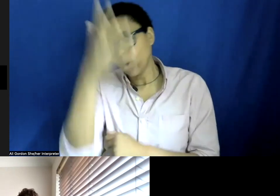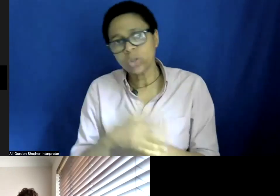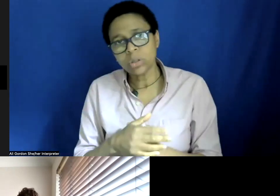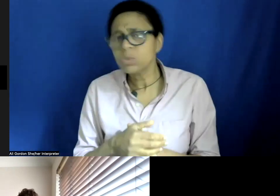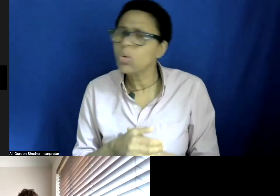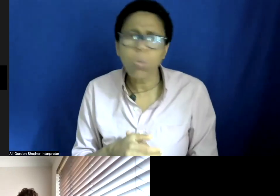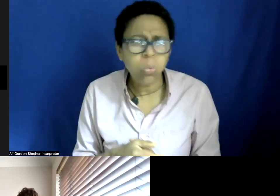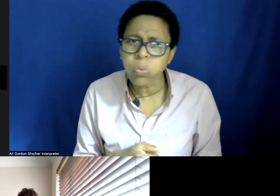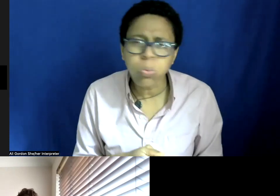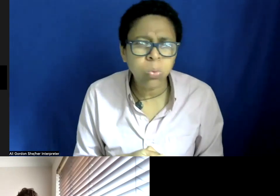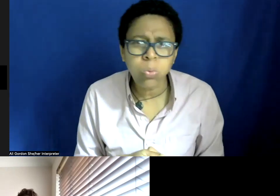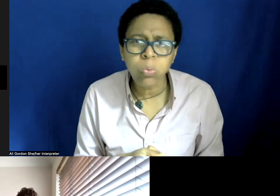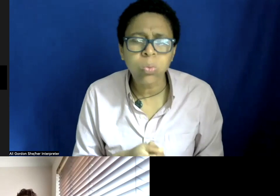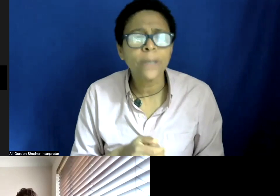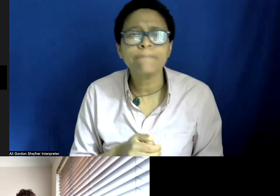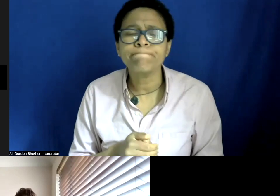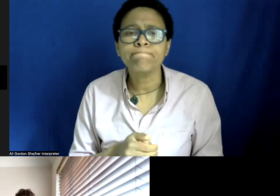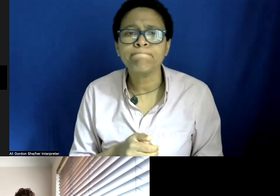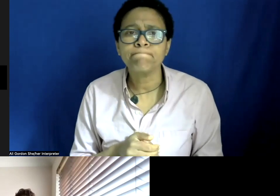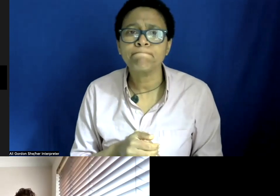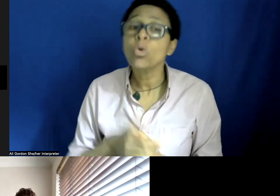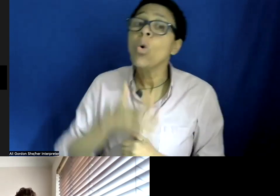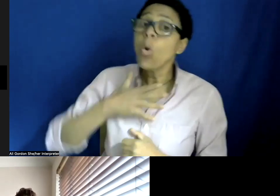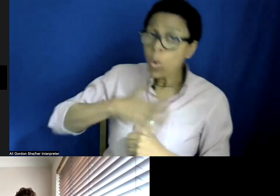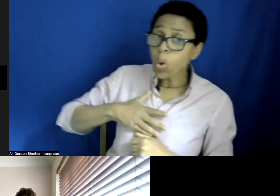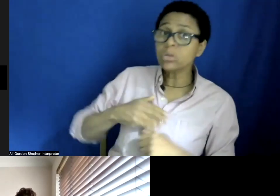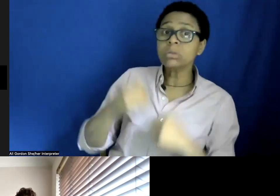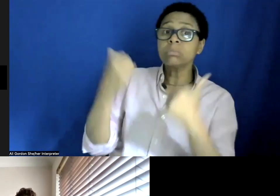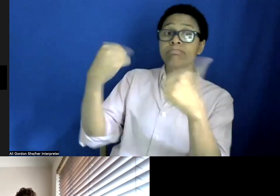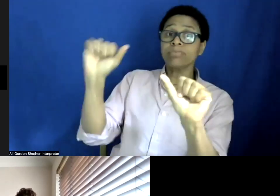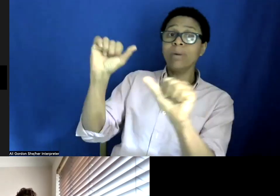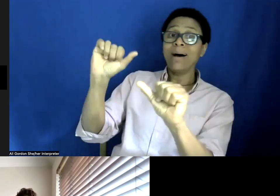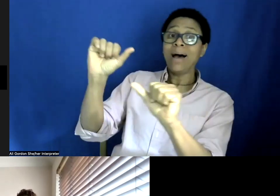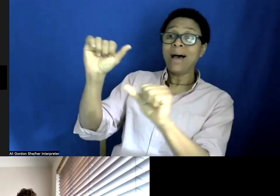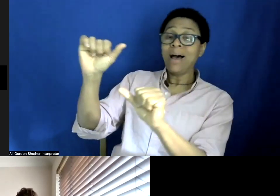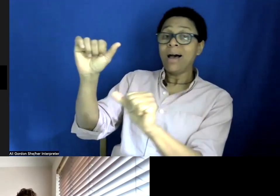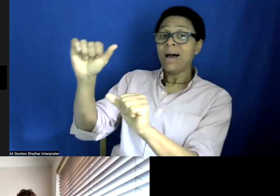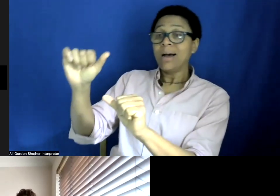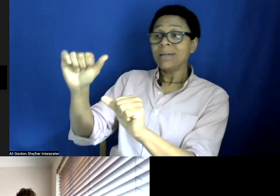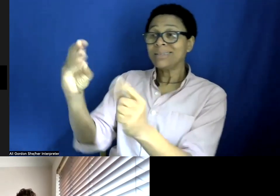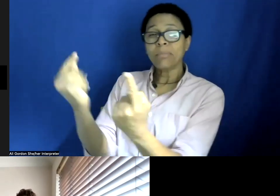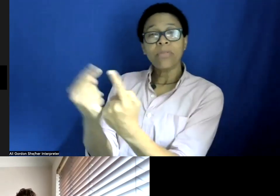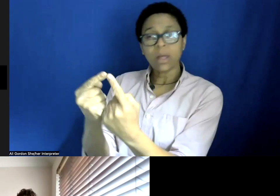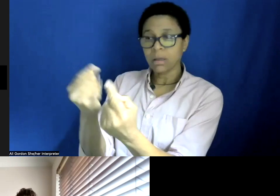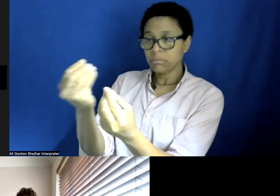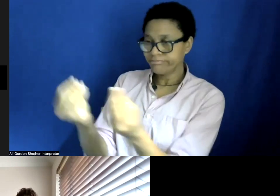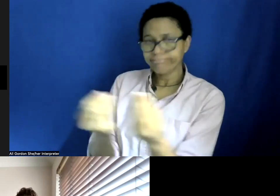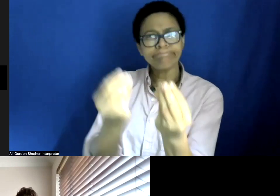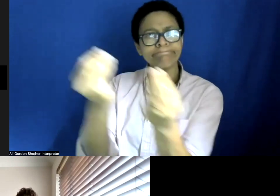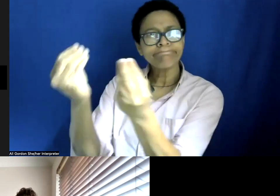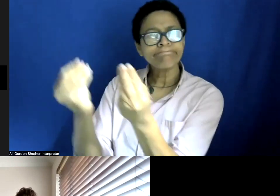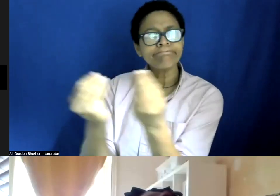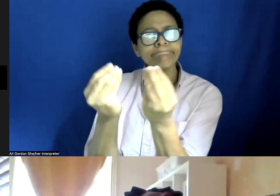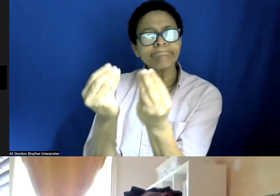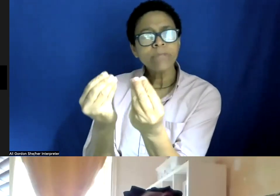That's not how I roll. We want something that is real, tangible, thoughtful, and a